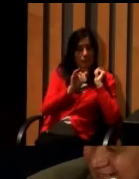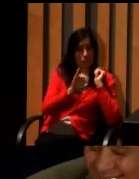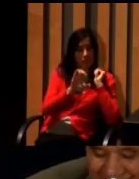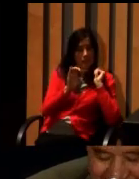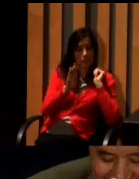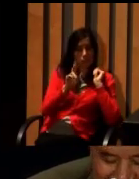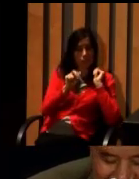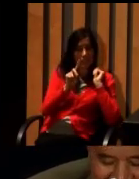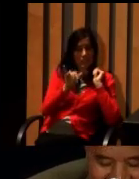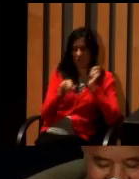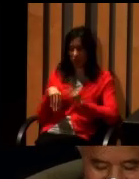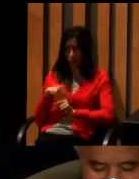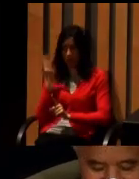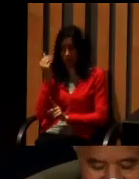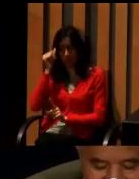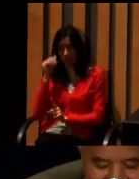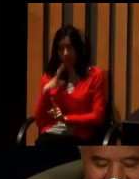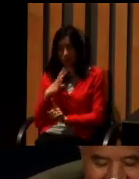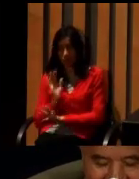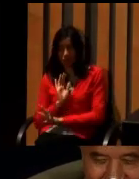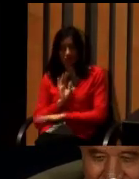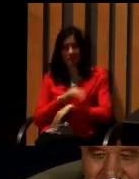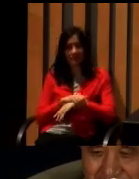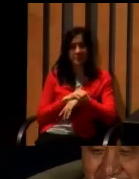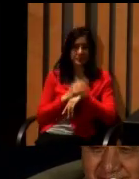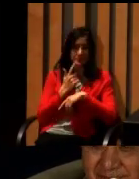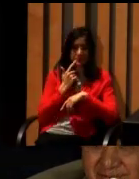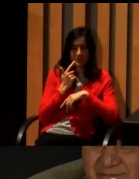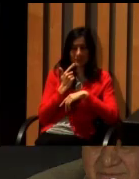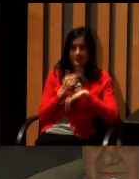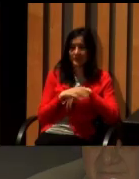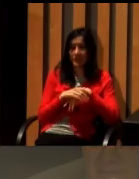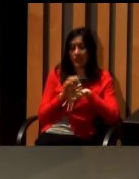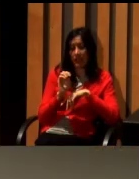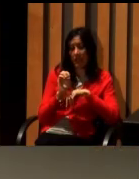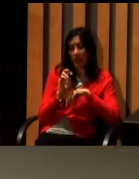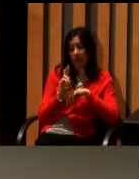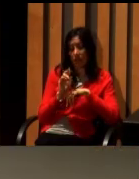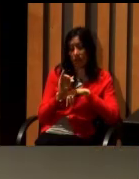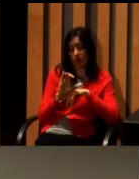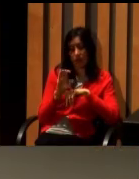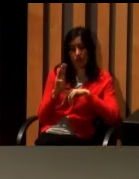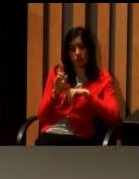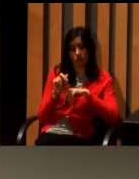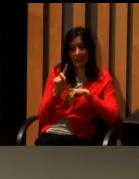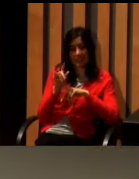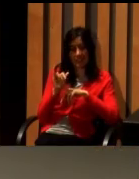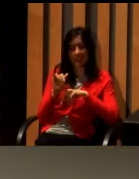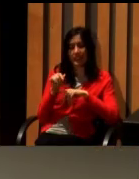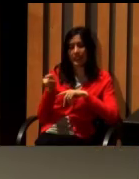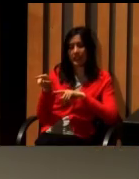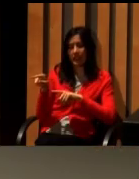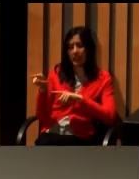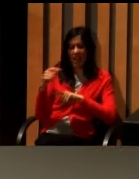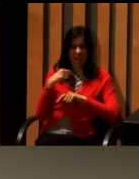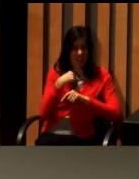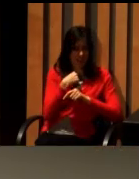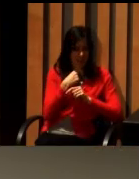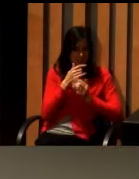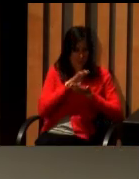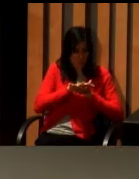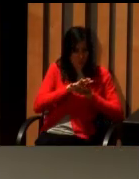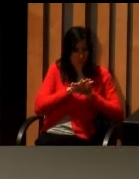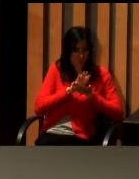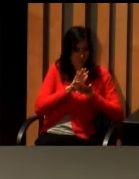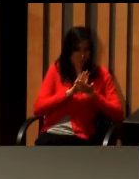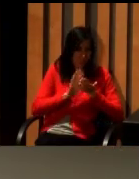And Eric obviously had a social conscience. I was getting out of school. I